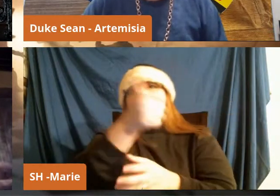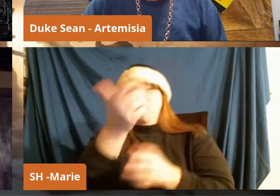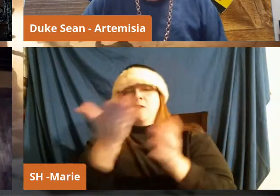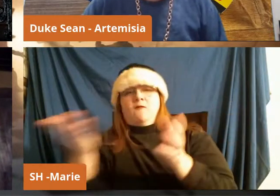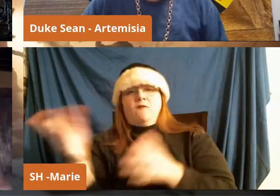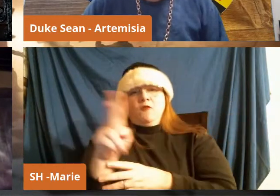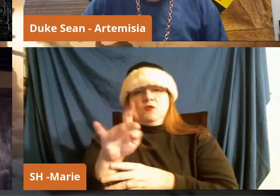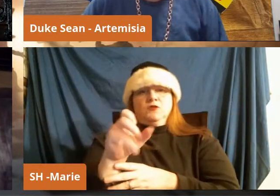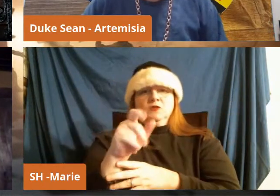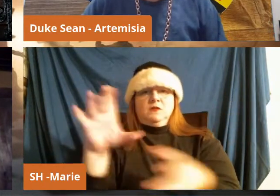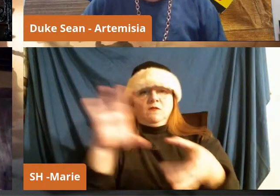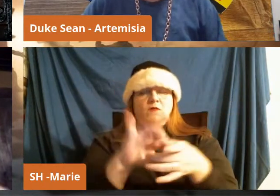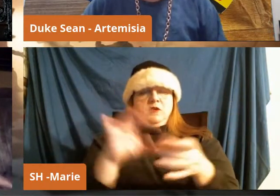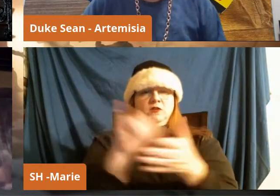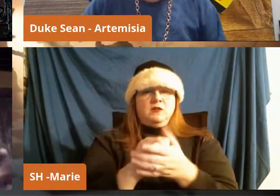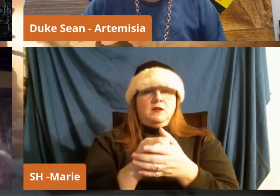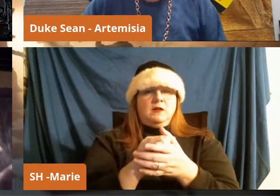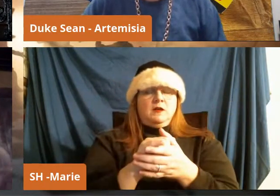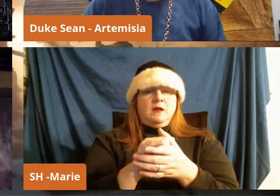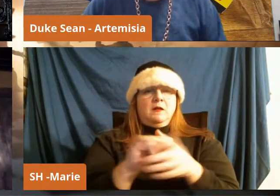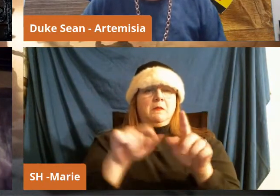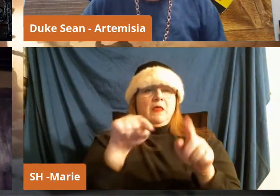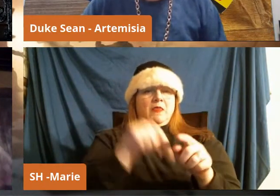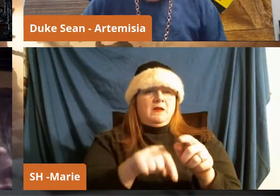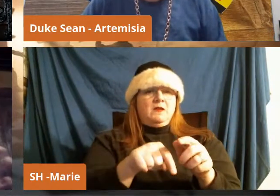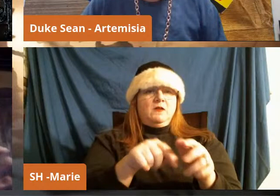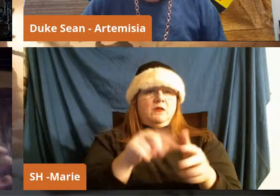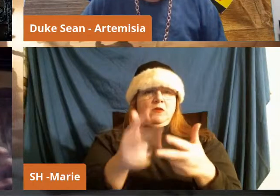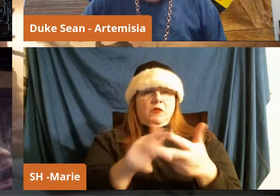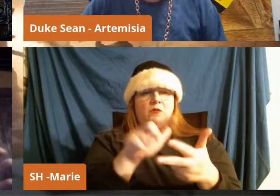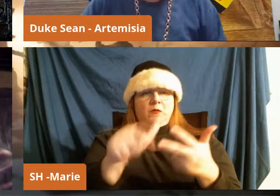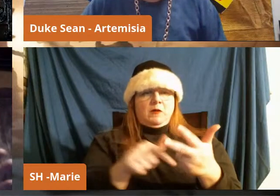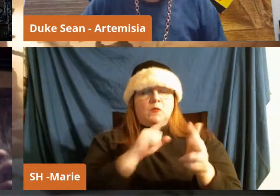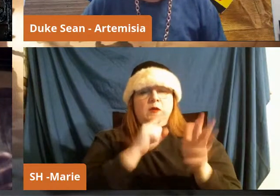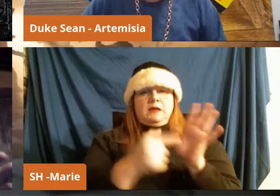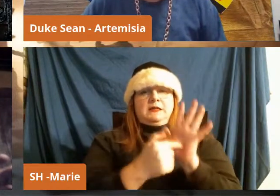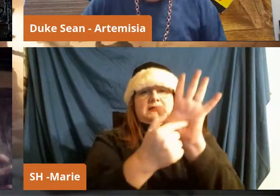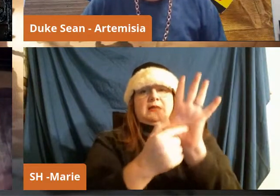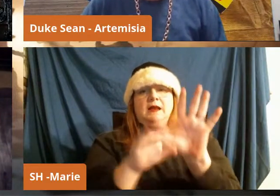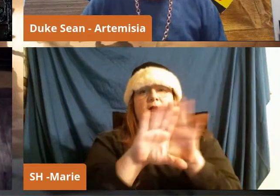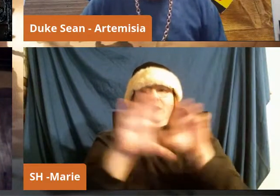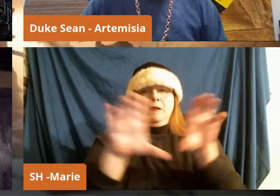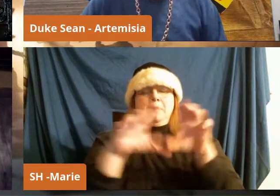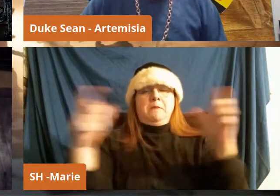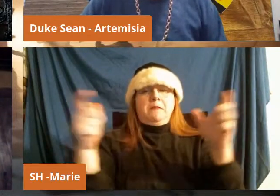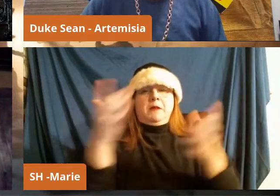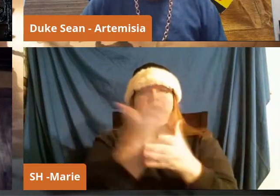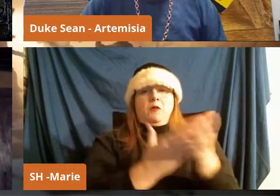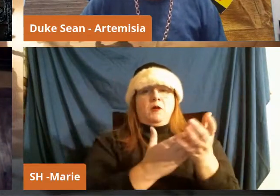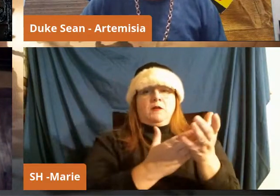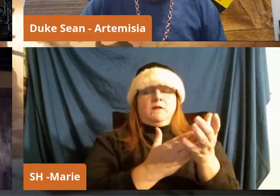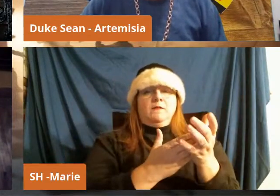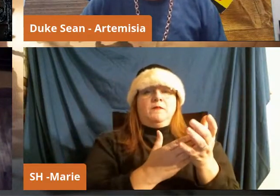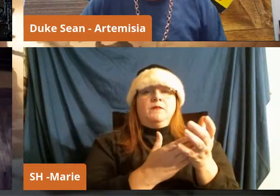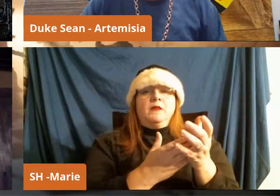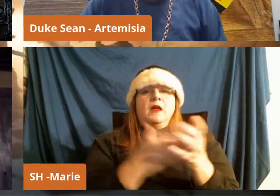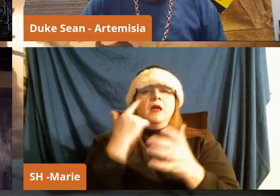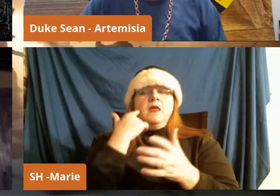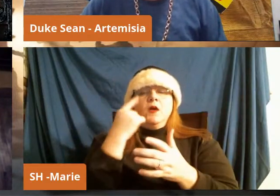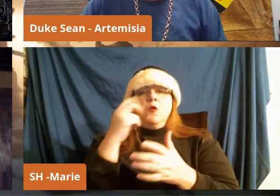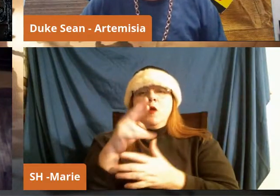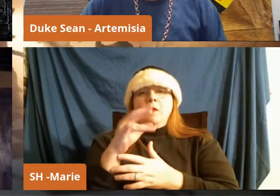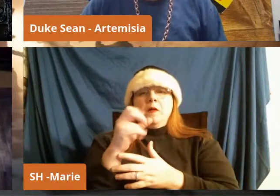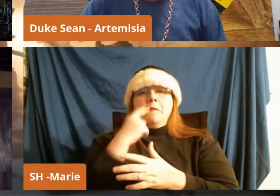virtues are there in franchise in balance, but I think these ones really stand out as a big part of it. So. Right. Yeah, I think it was Robert that